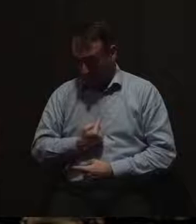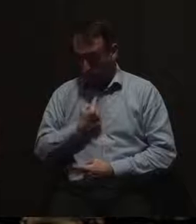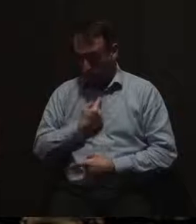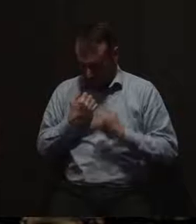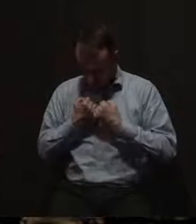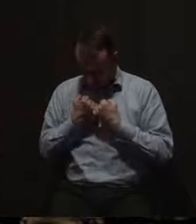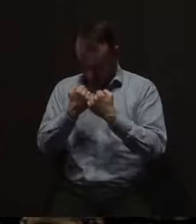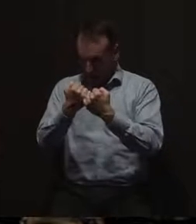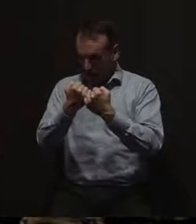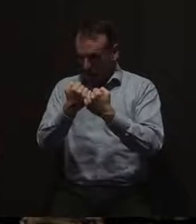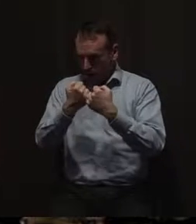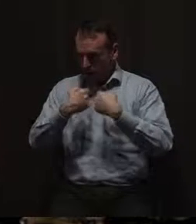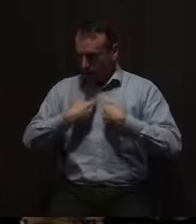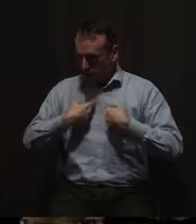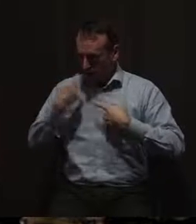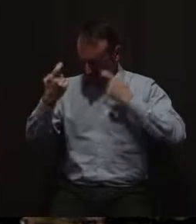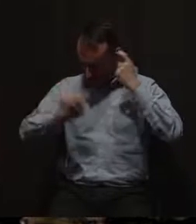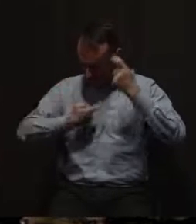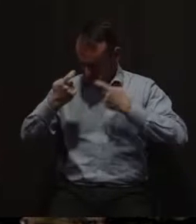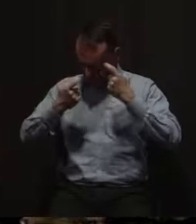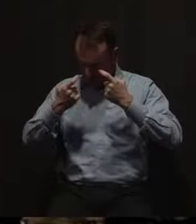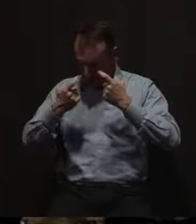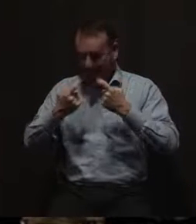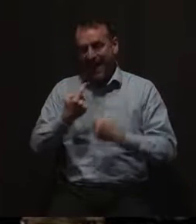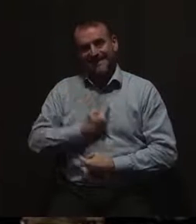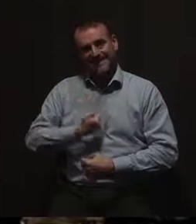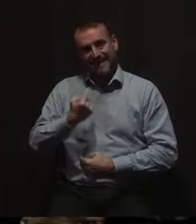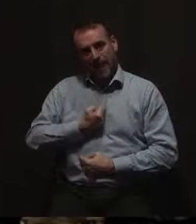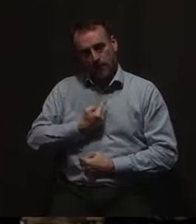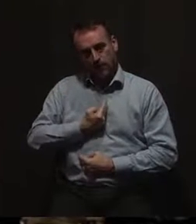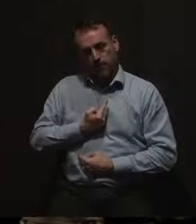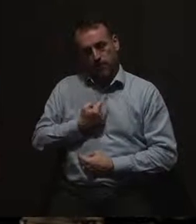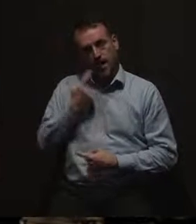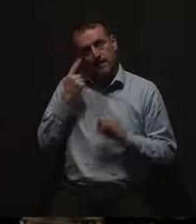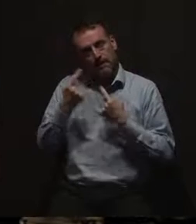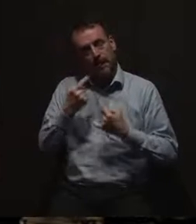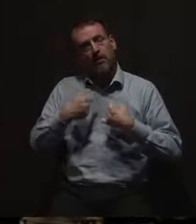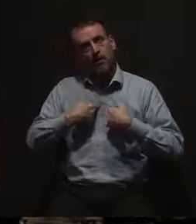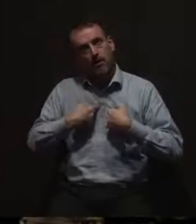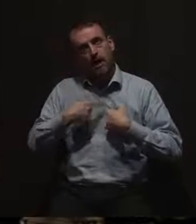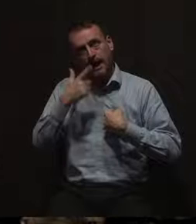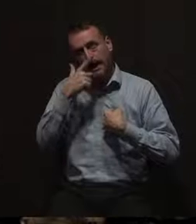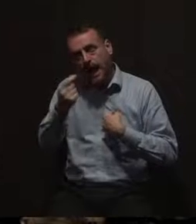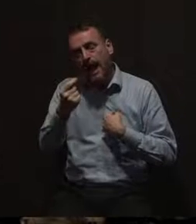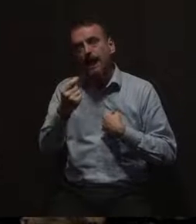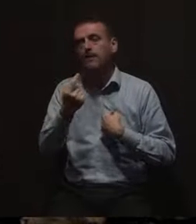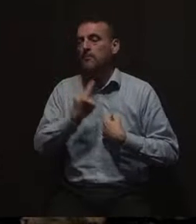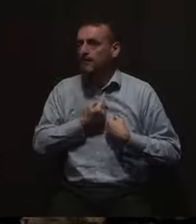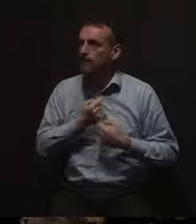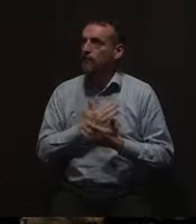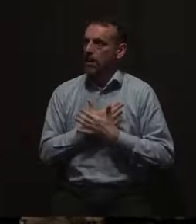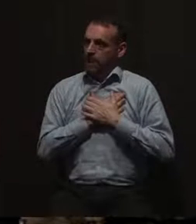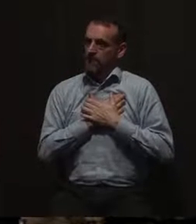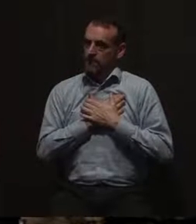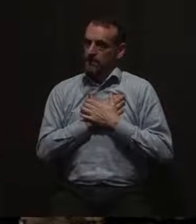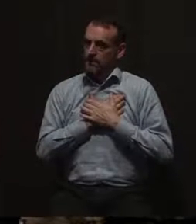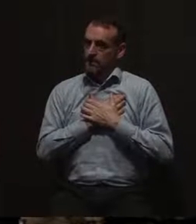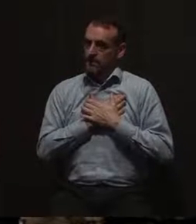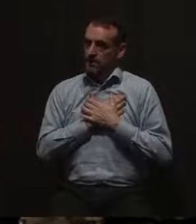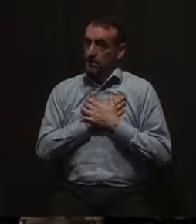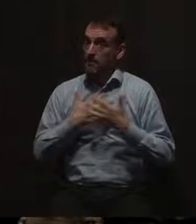love, looking at ourselves with that loving gaze. But before we're able to do that, we have to feel safe.